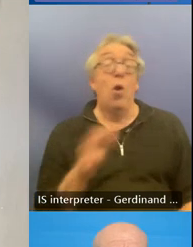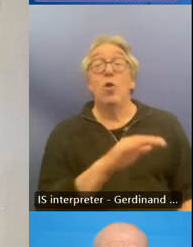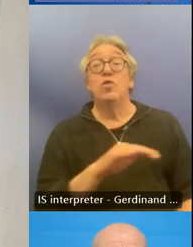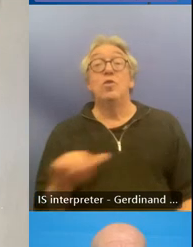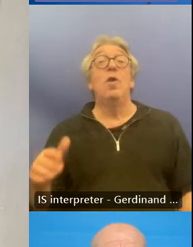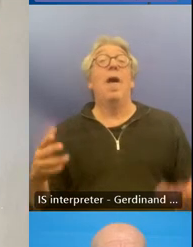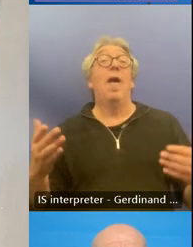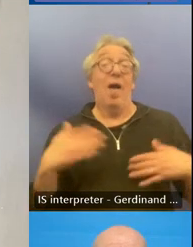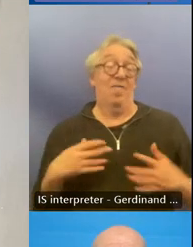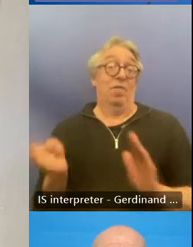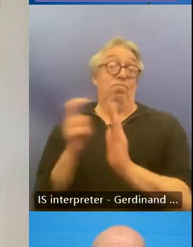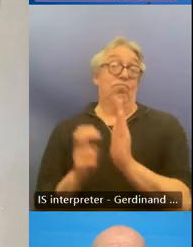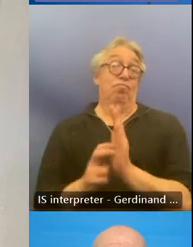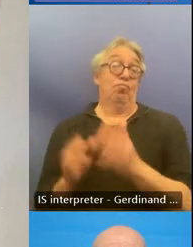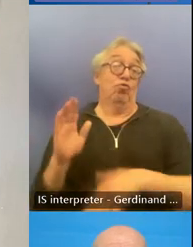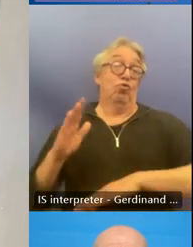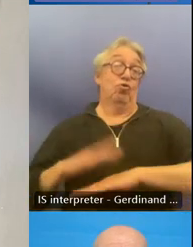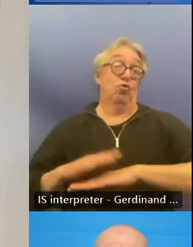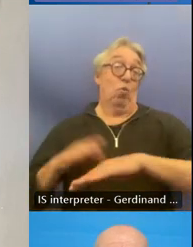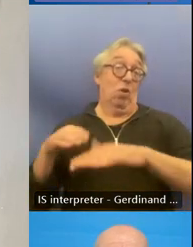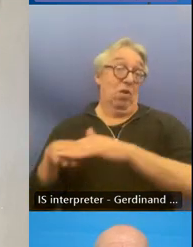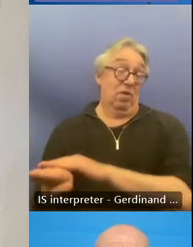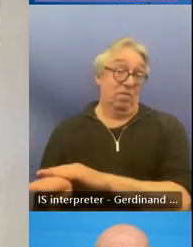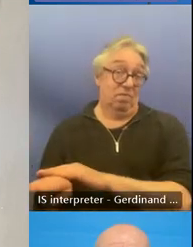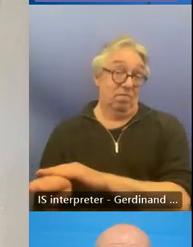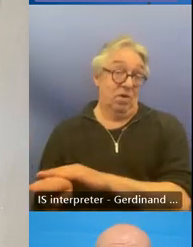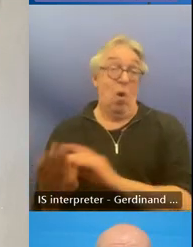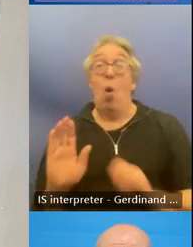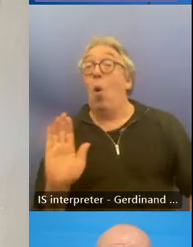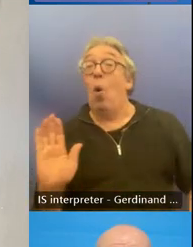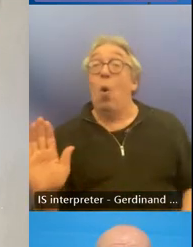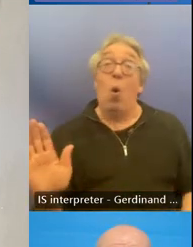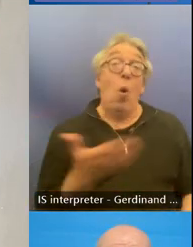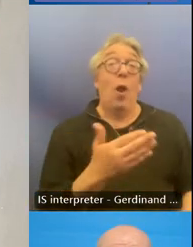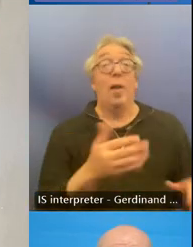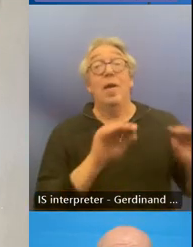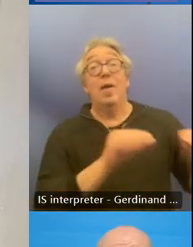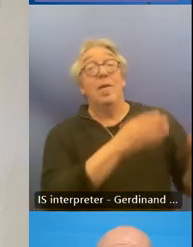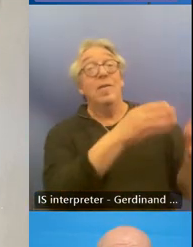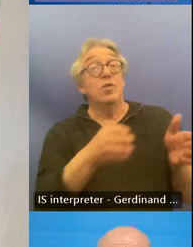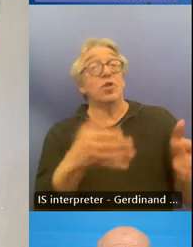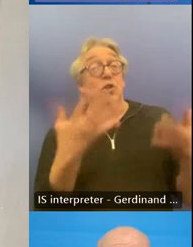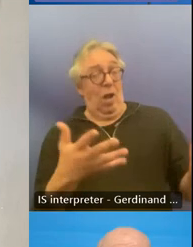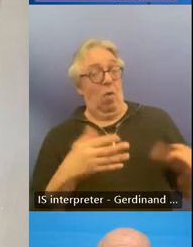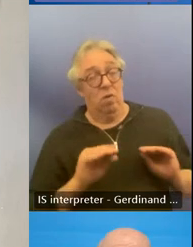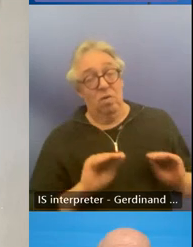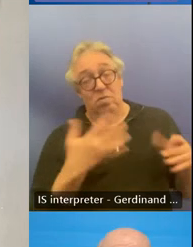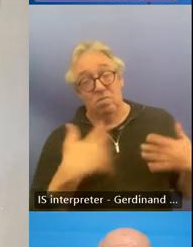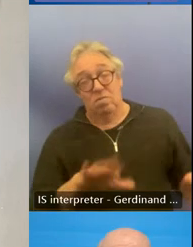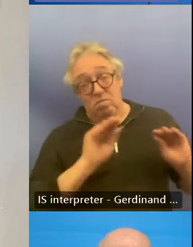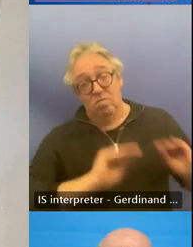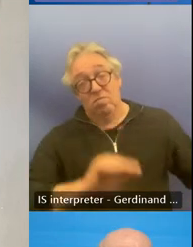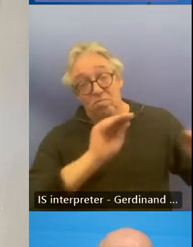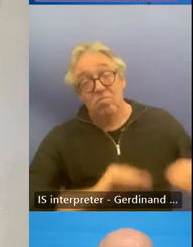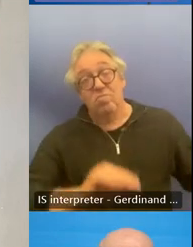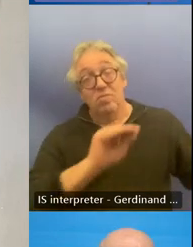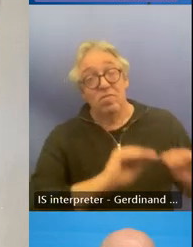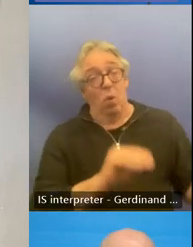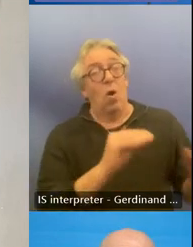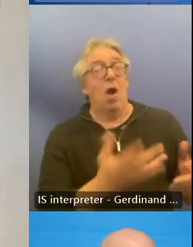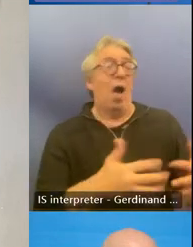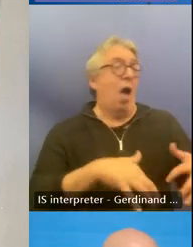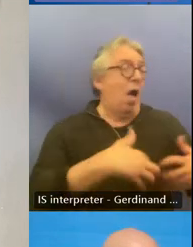system, that all teachers are regularly trained in different aspects of inclusive education so